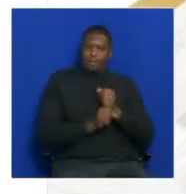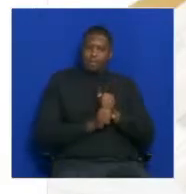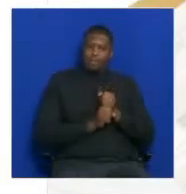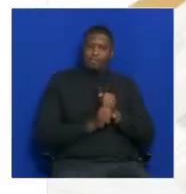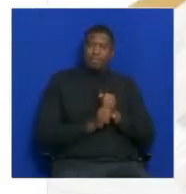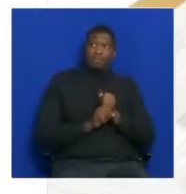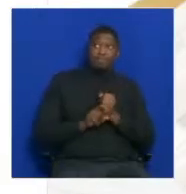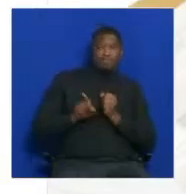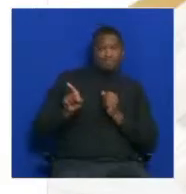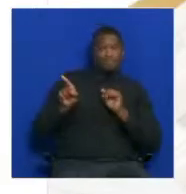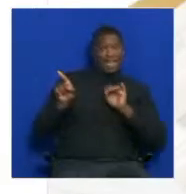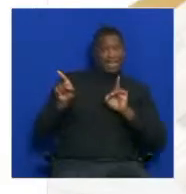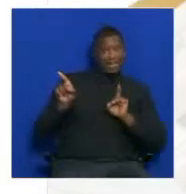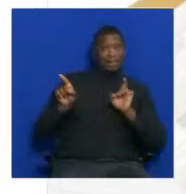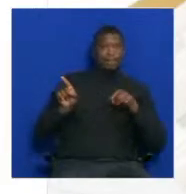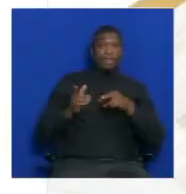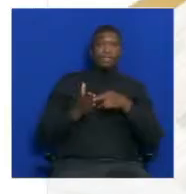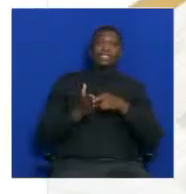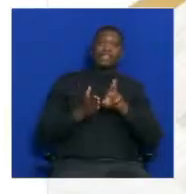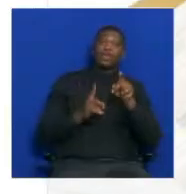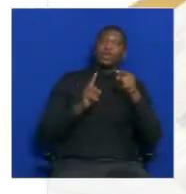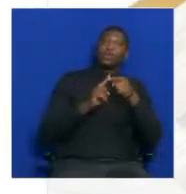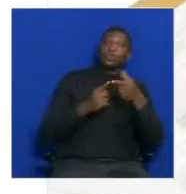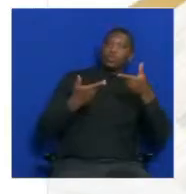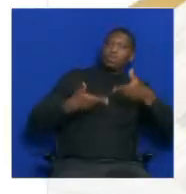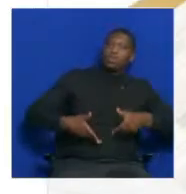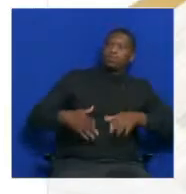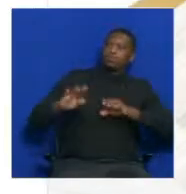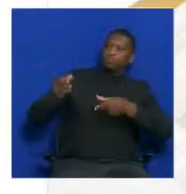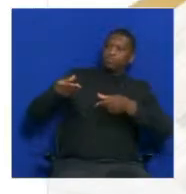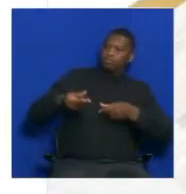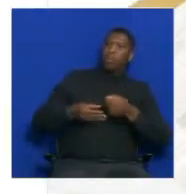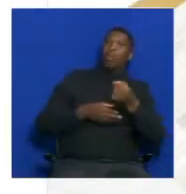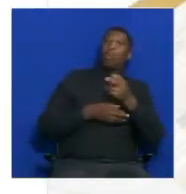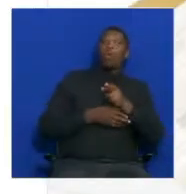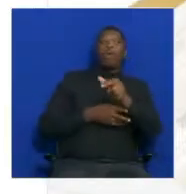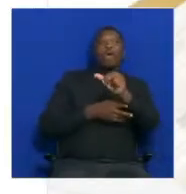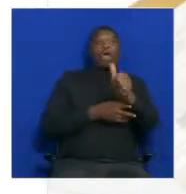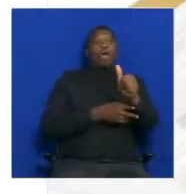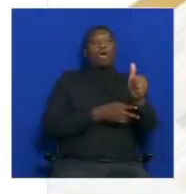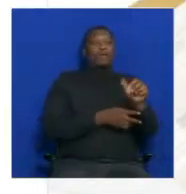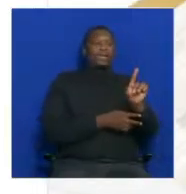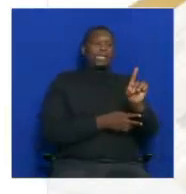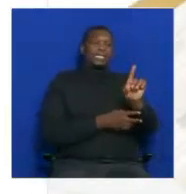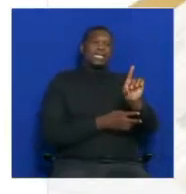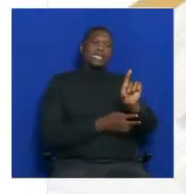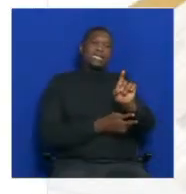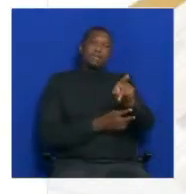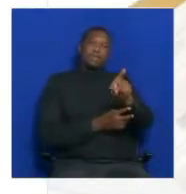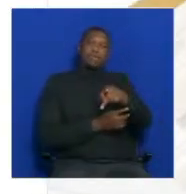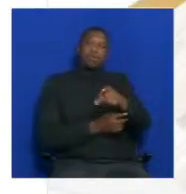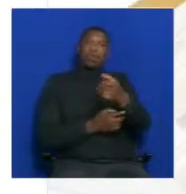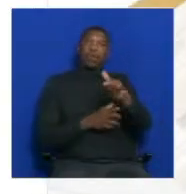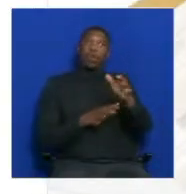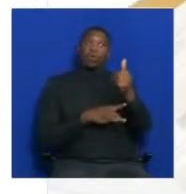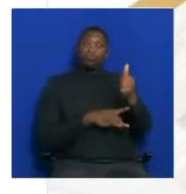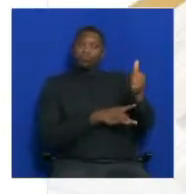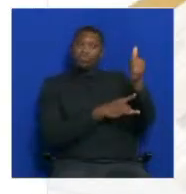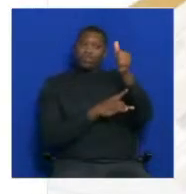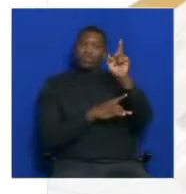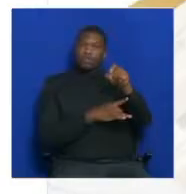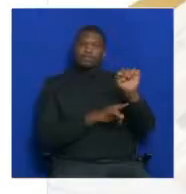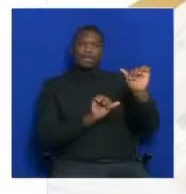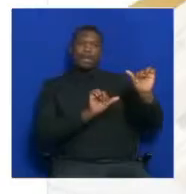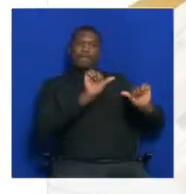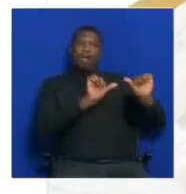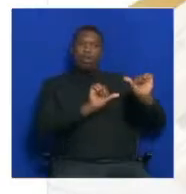would be referred to me or one of the DDPP colleagues or the chiefs to evaluate whether it falls